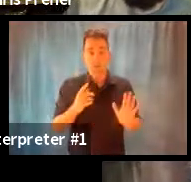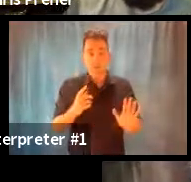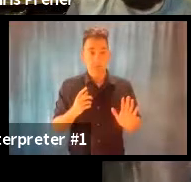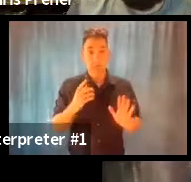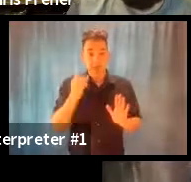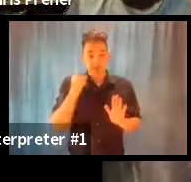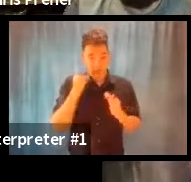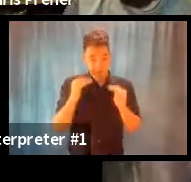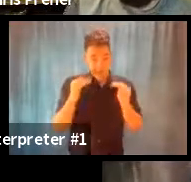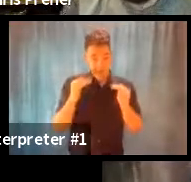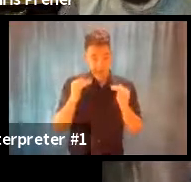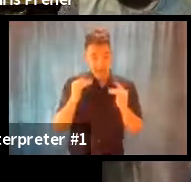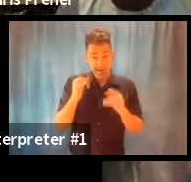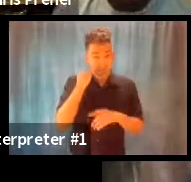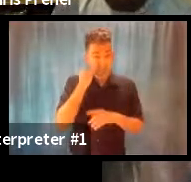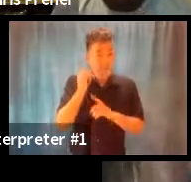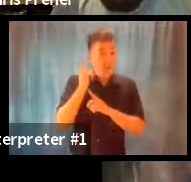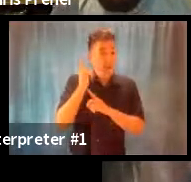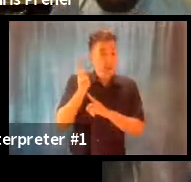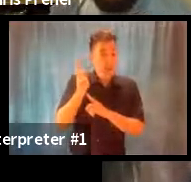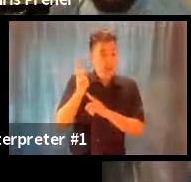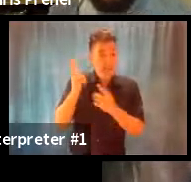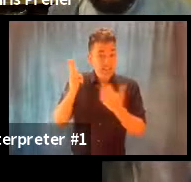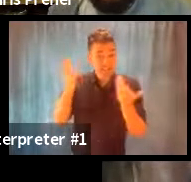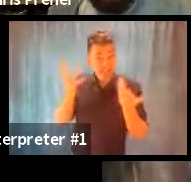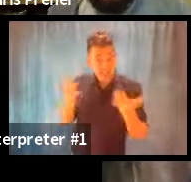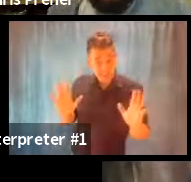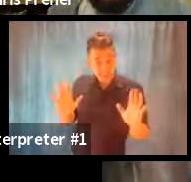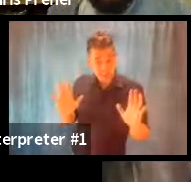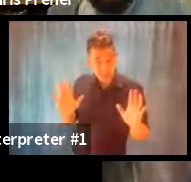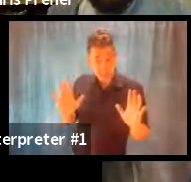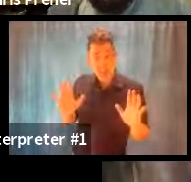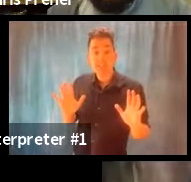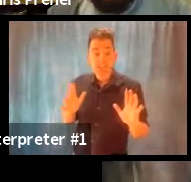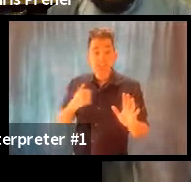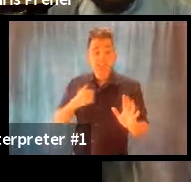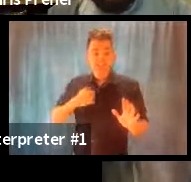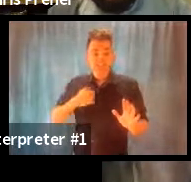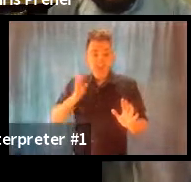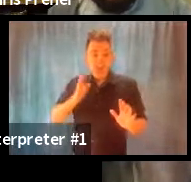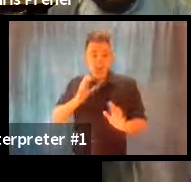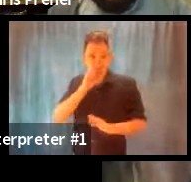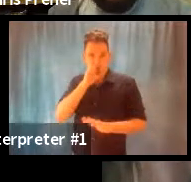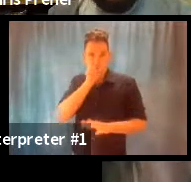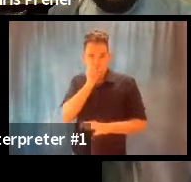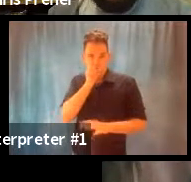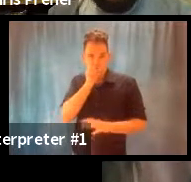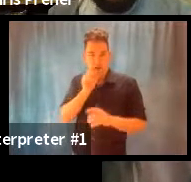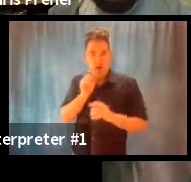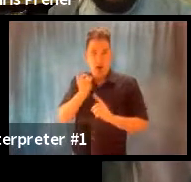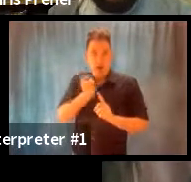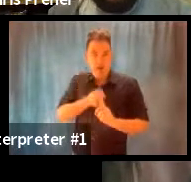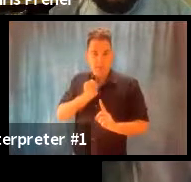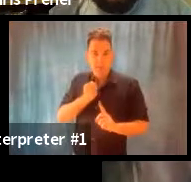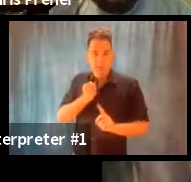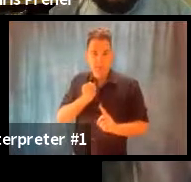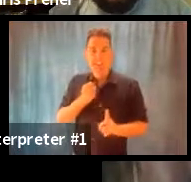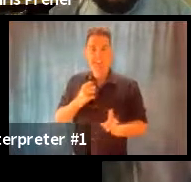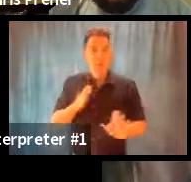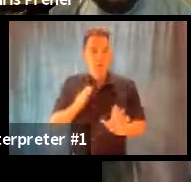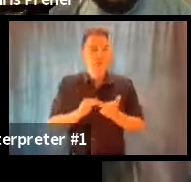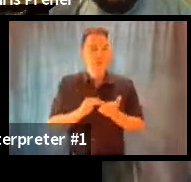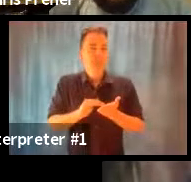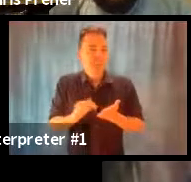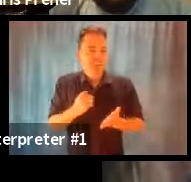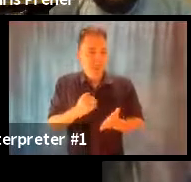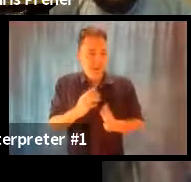to mute folks who go over time. So go ahead and forgive us on the front end. Maybe that's why they had a reverend be the